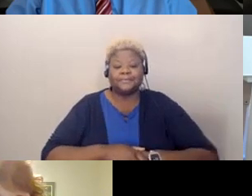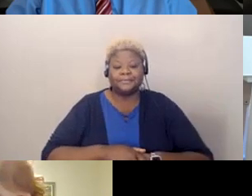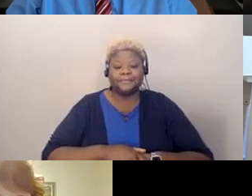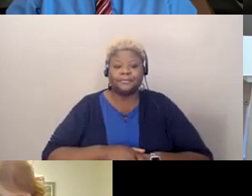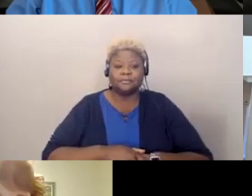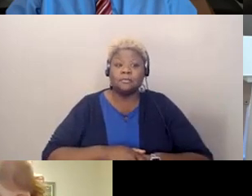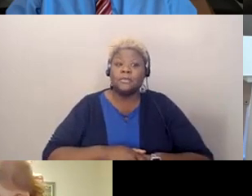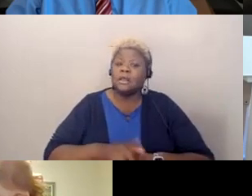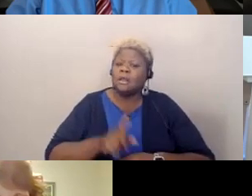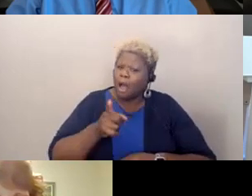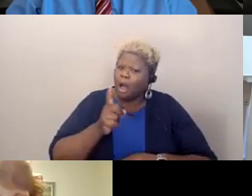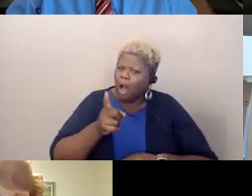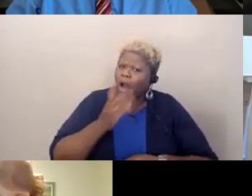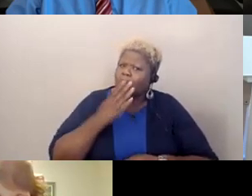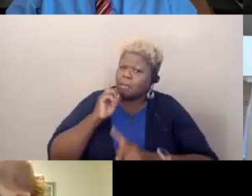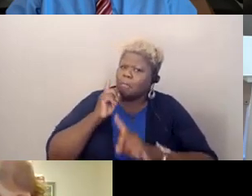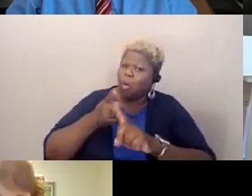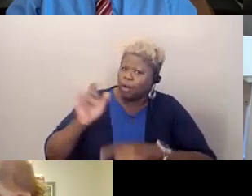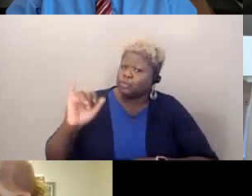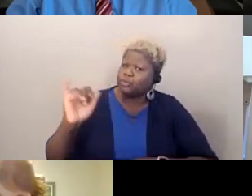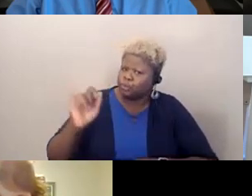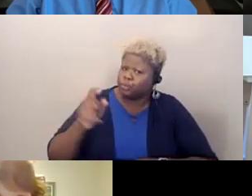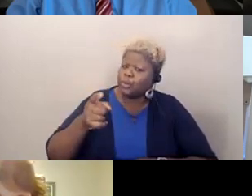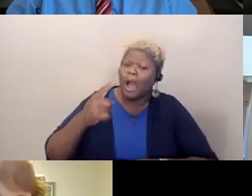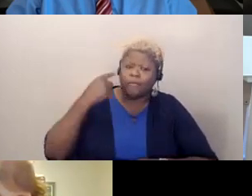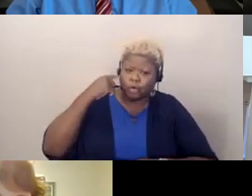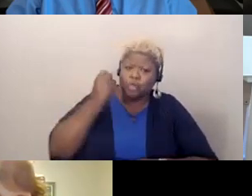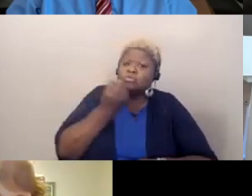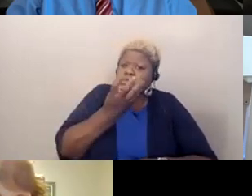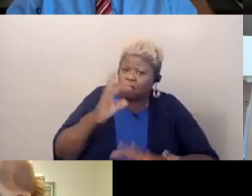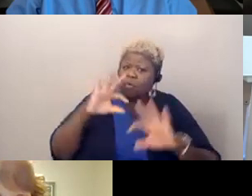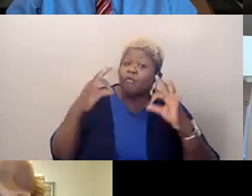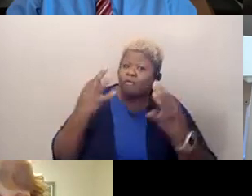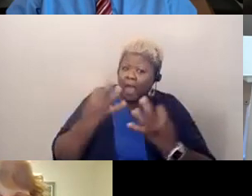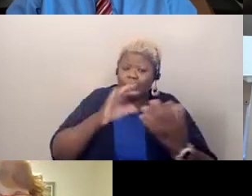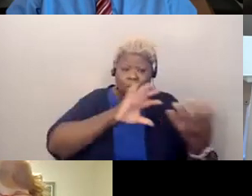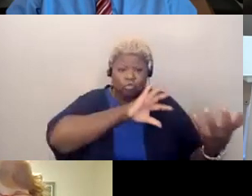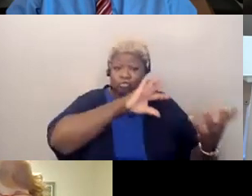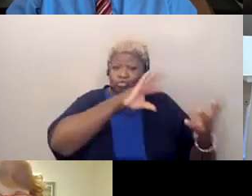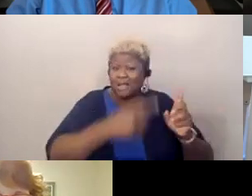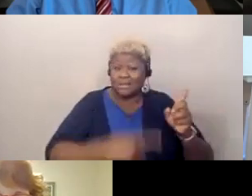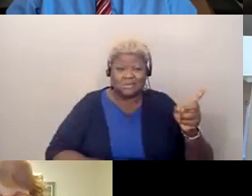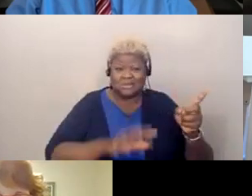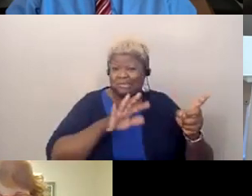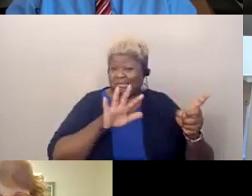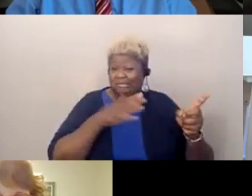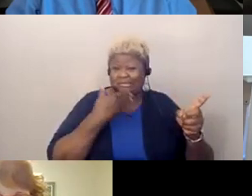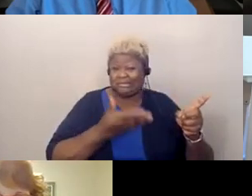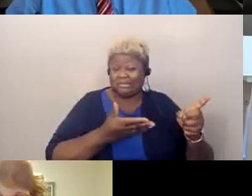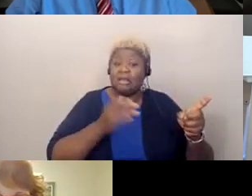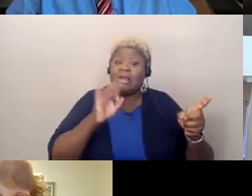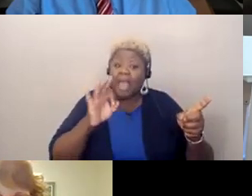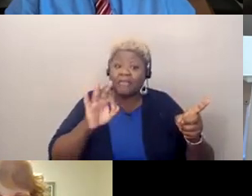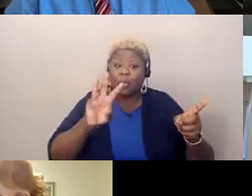I think that's a really important point too. I heard from several families that crisis is also not good if your member's